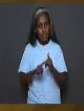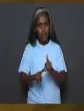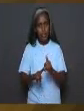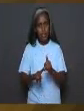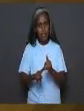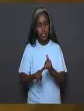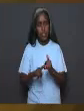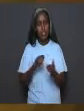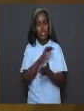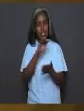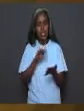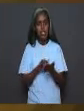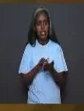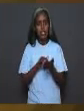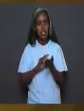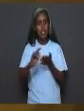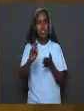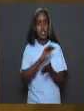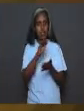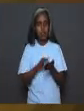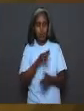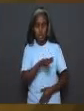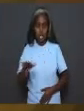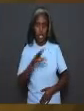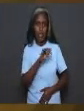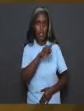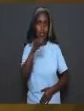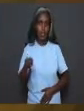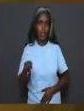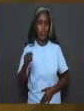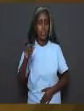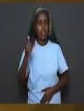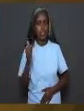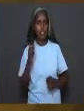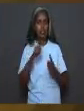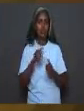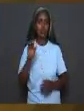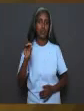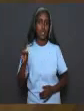distance between the line and the curve tends to 0.